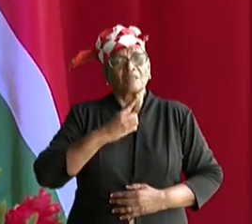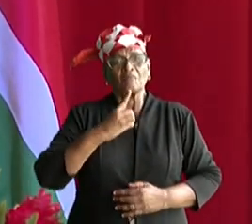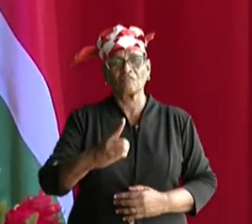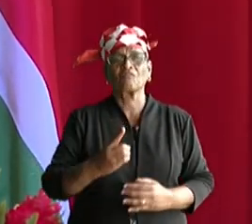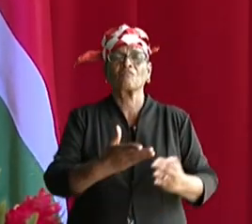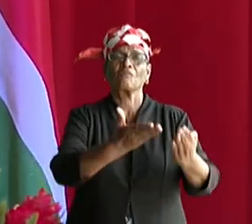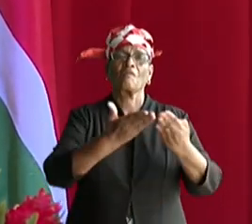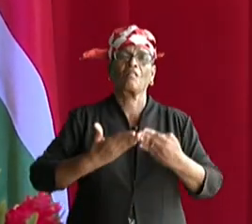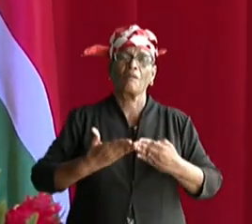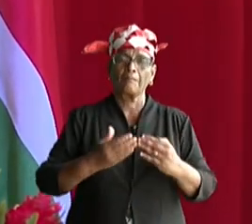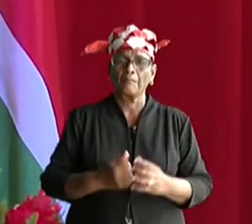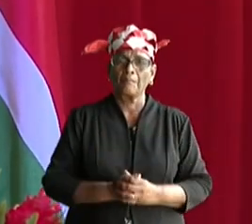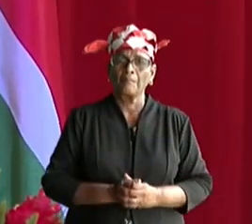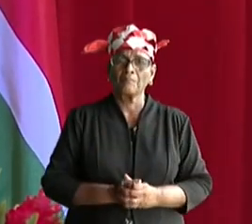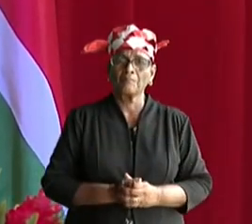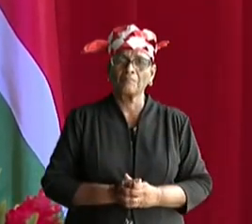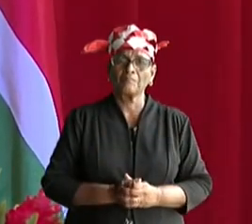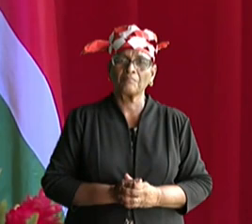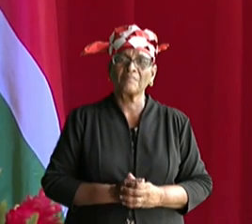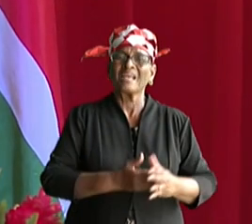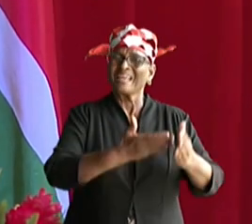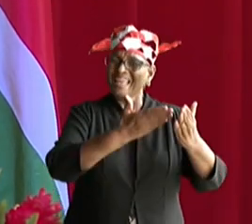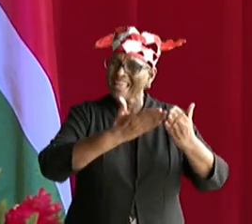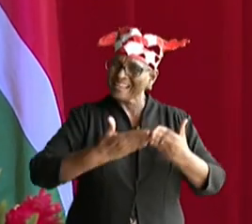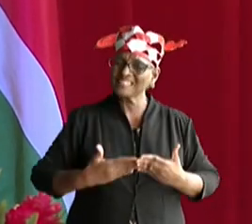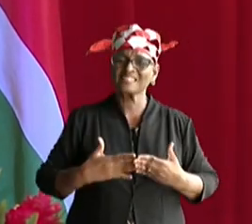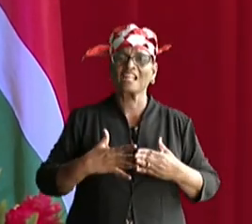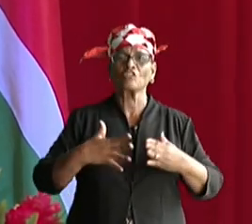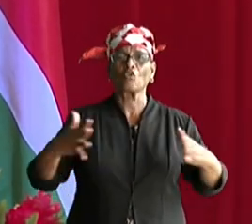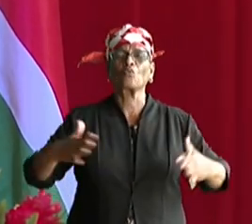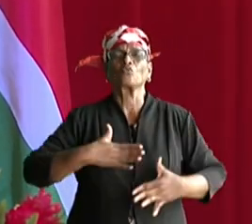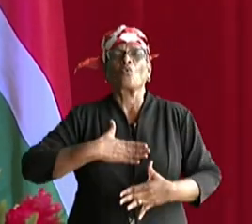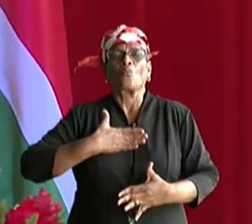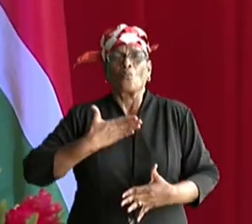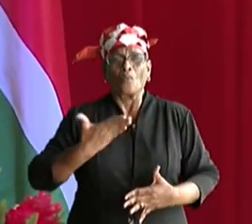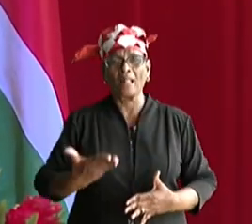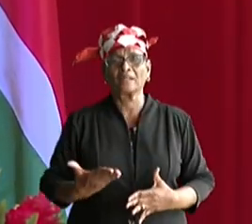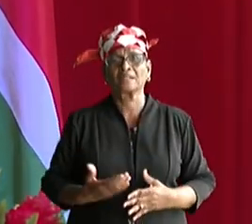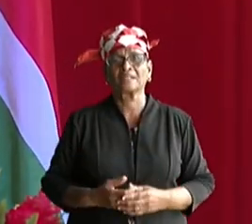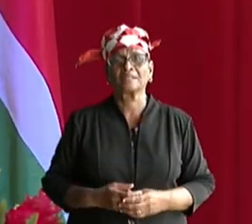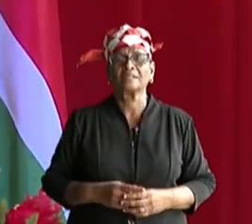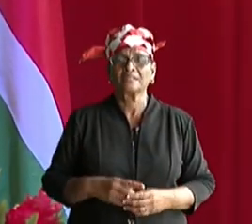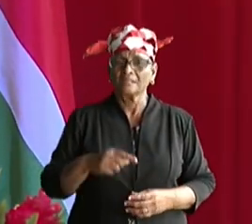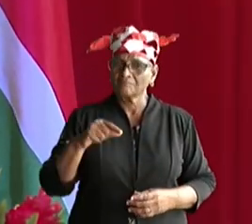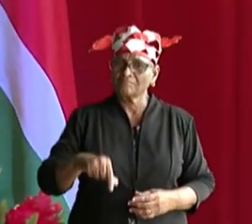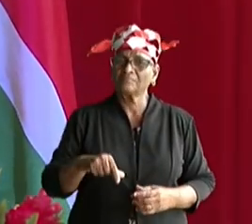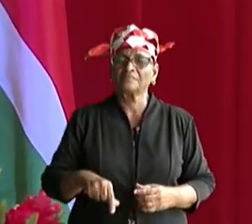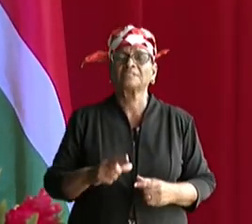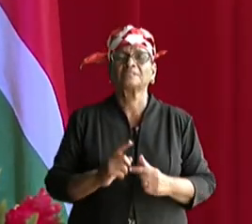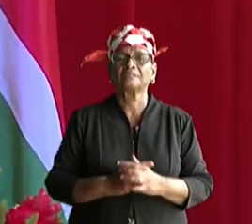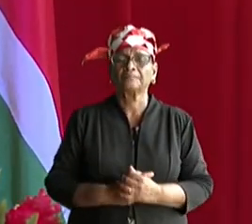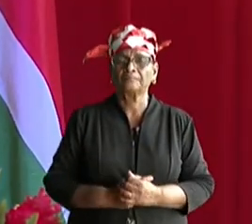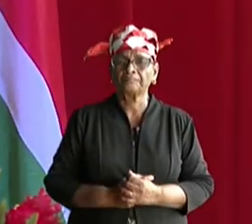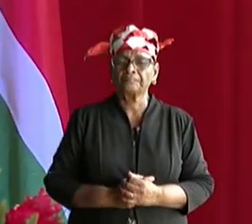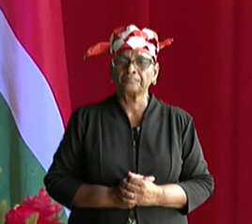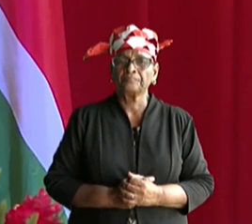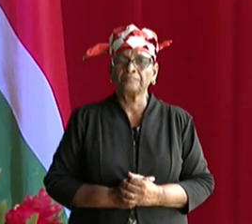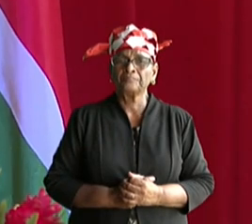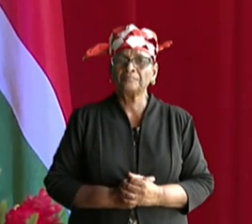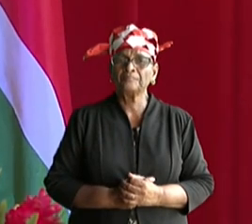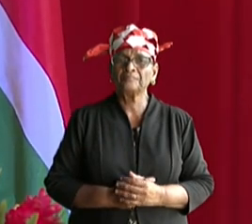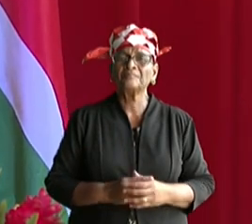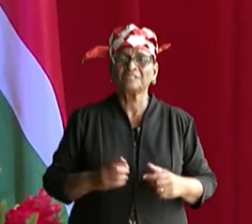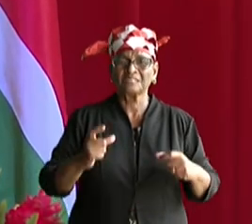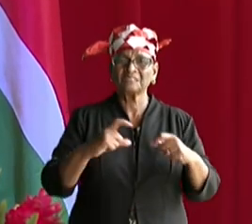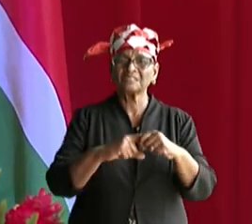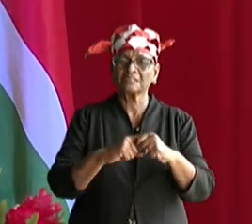welcome and excellent arrangements which have been extended to us. In